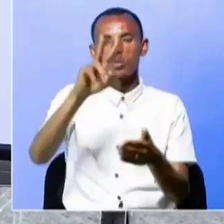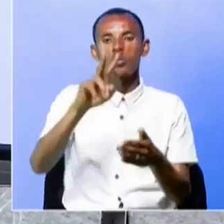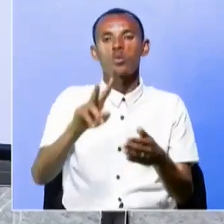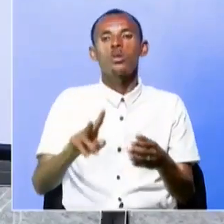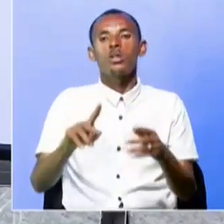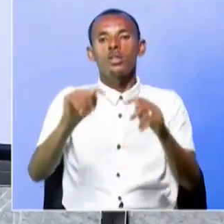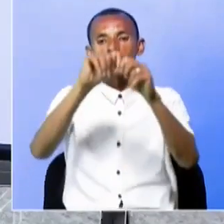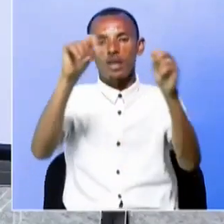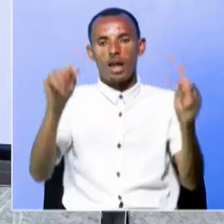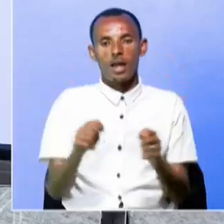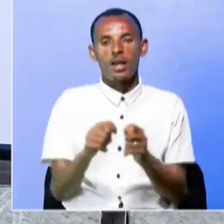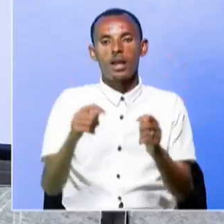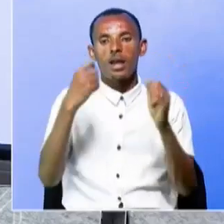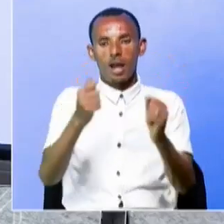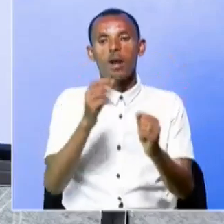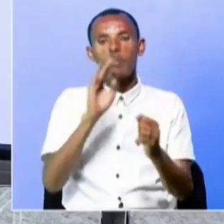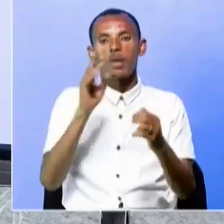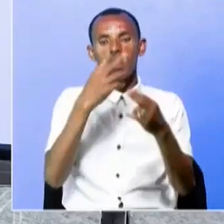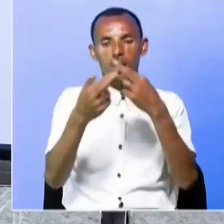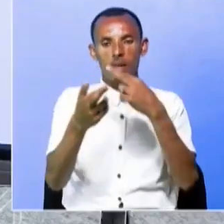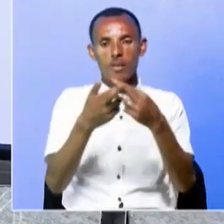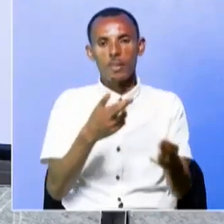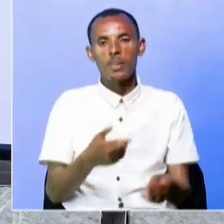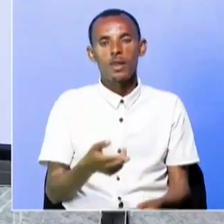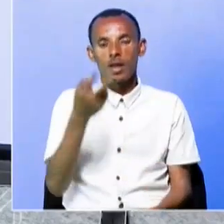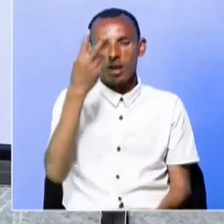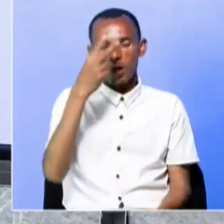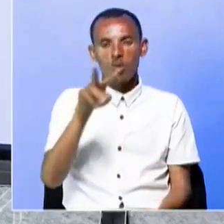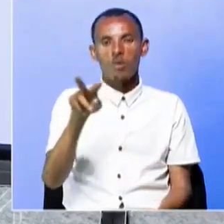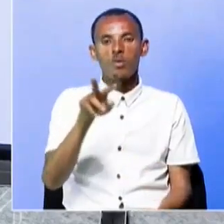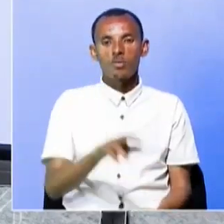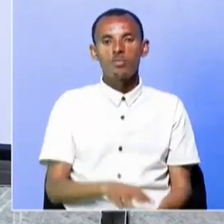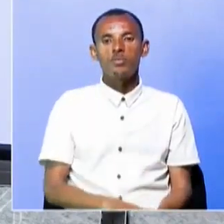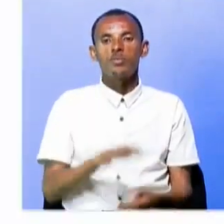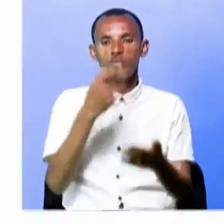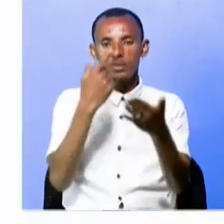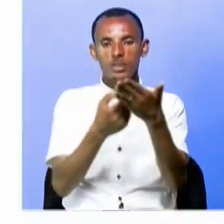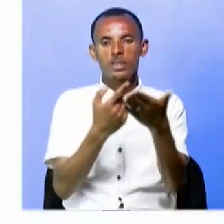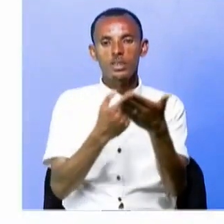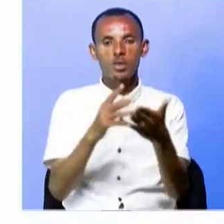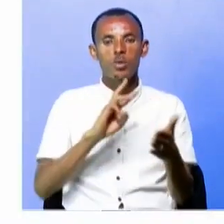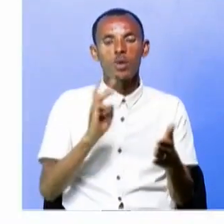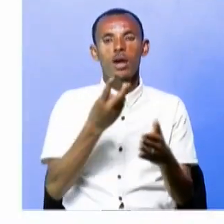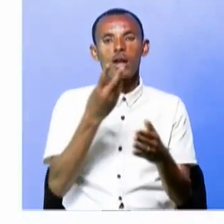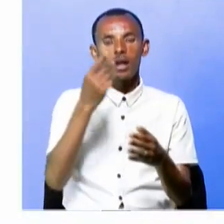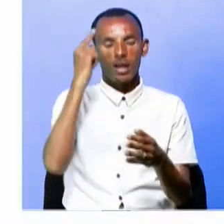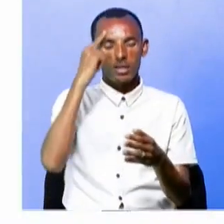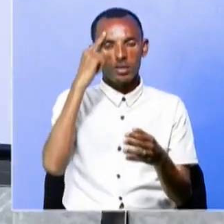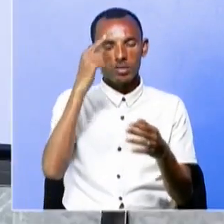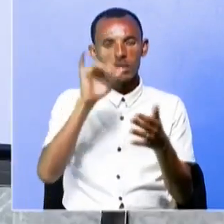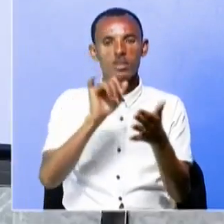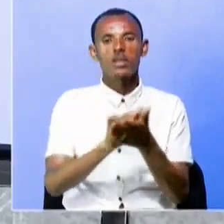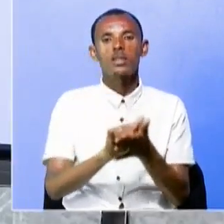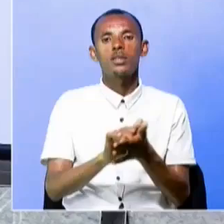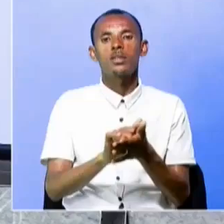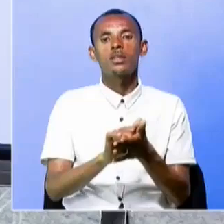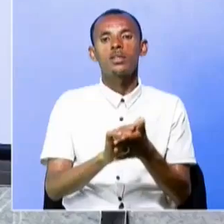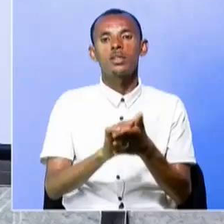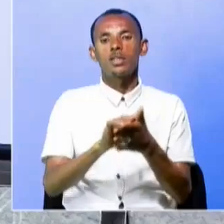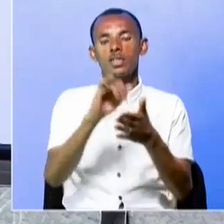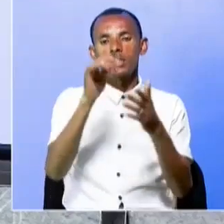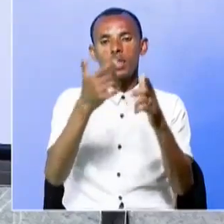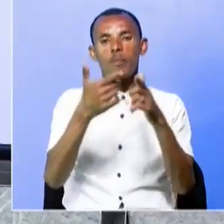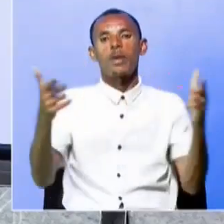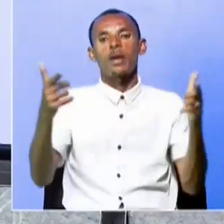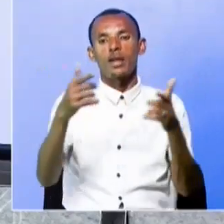triangles can be related, right? Look, we are assuming that the bigger triangles